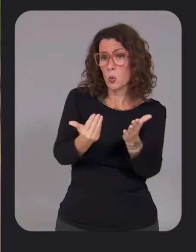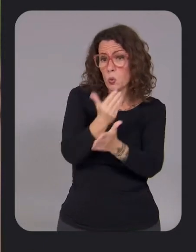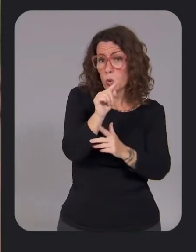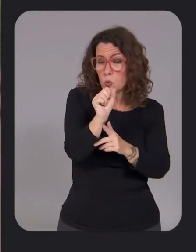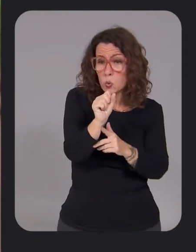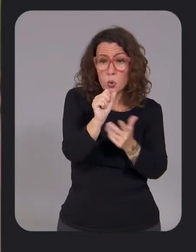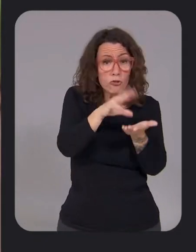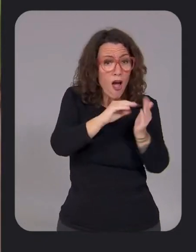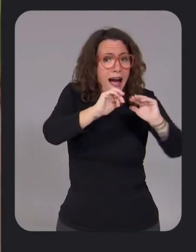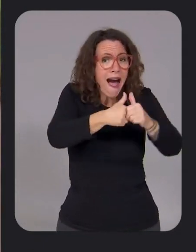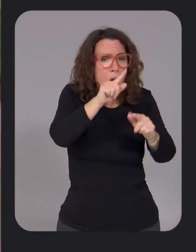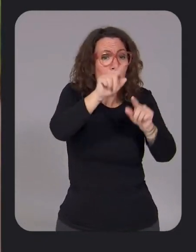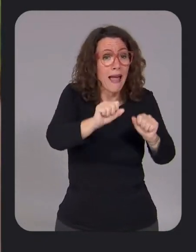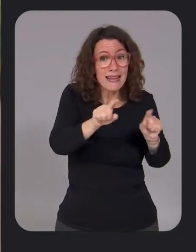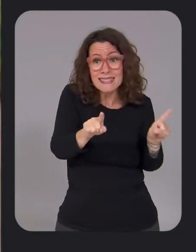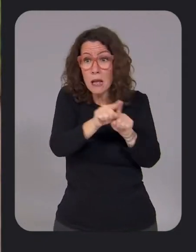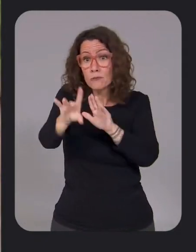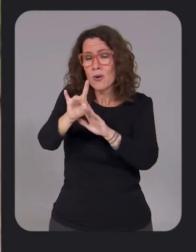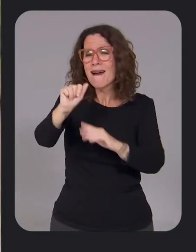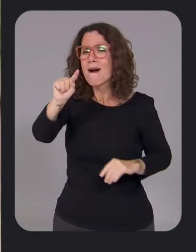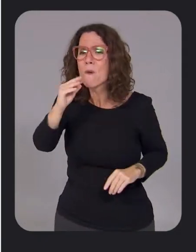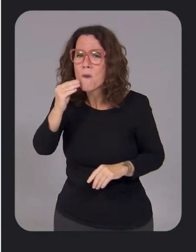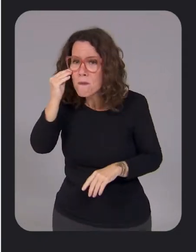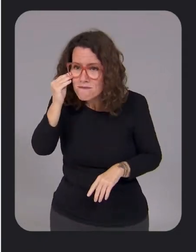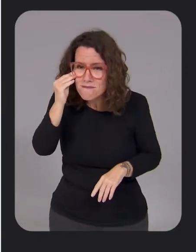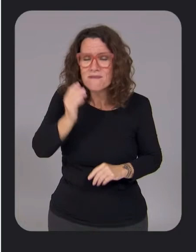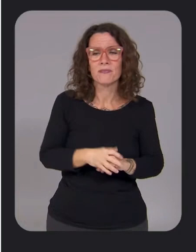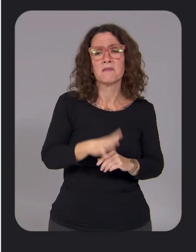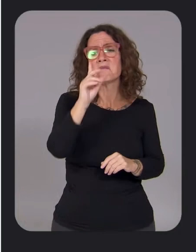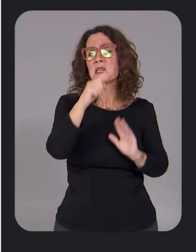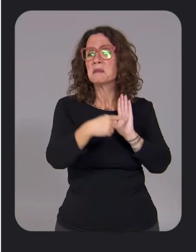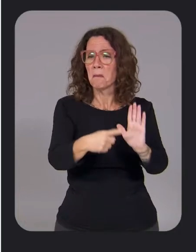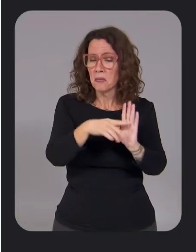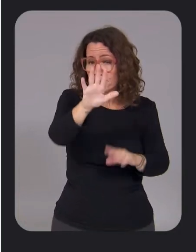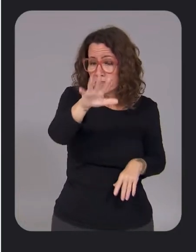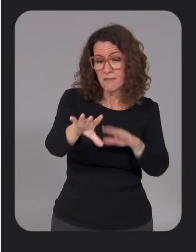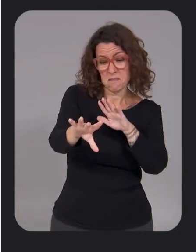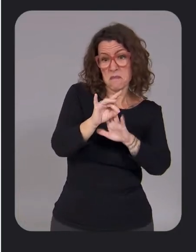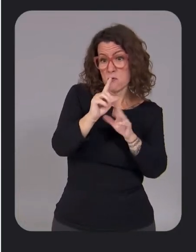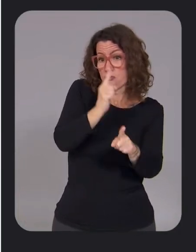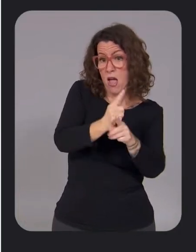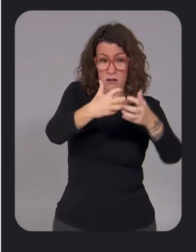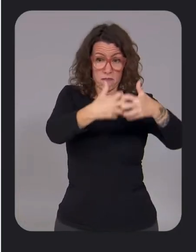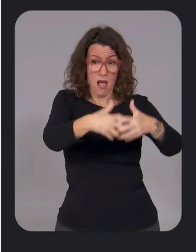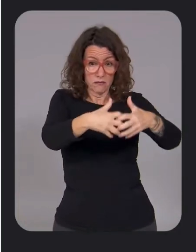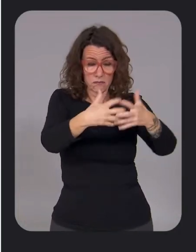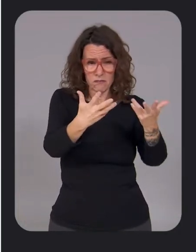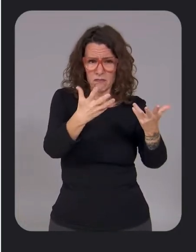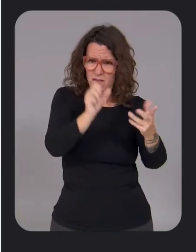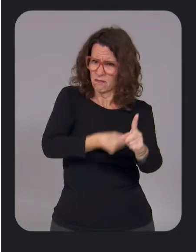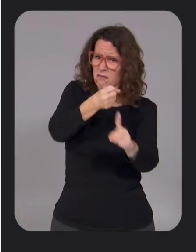more sustainable choices for your home. For example, choosing the right home appliance can have a daily impact on the